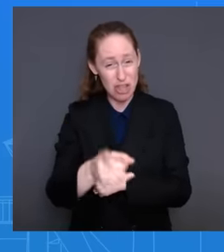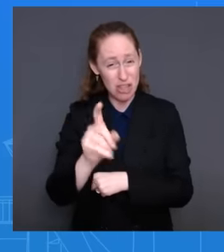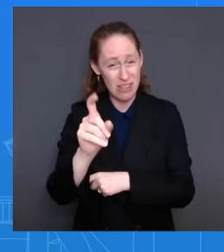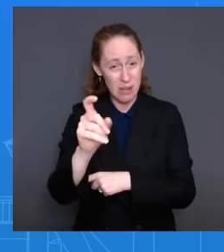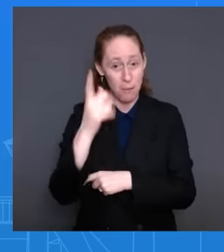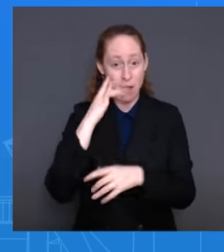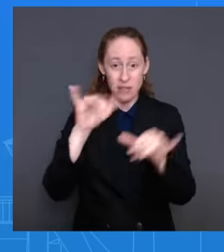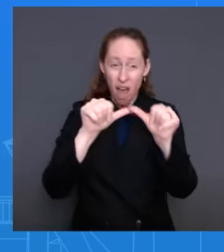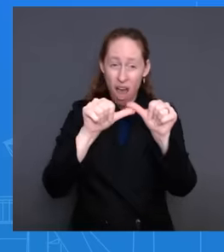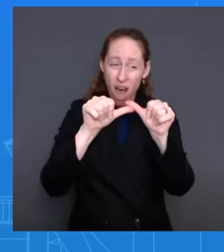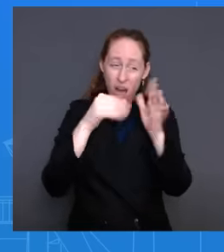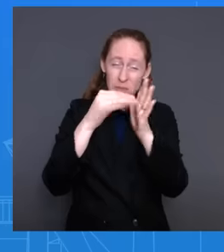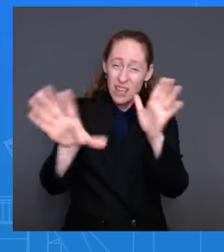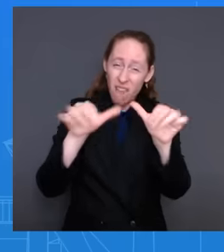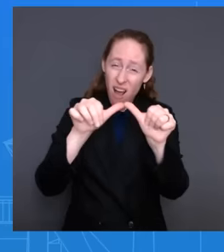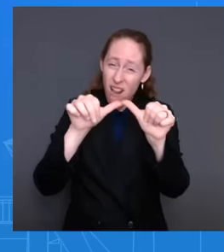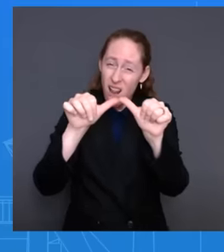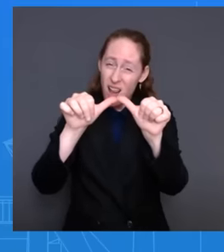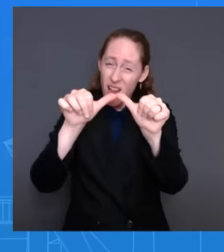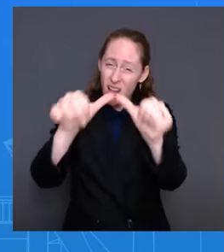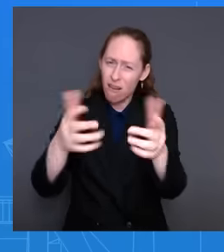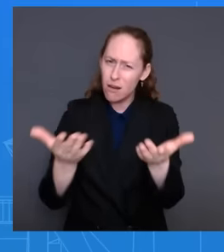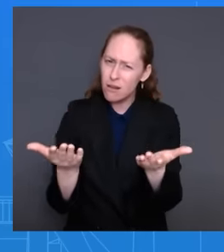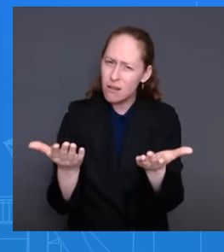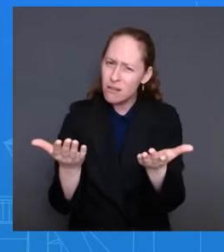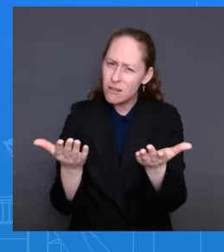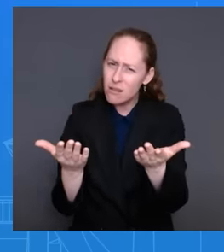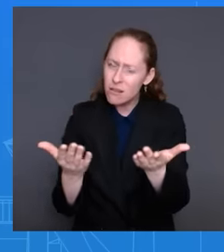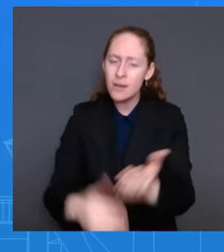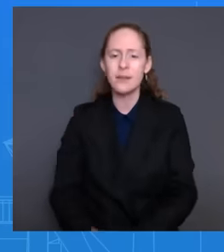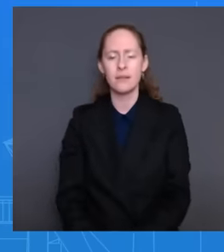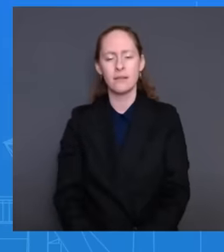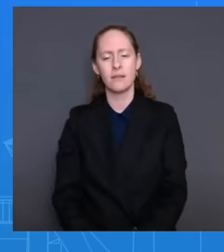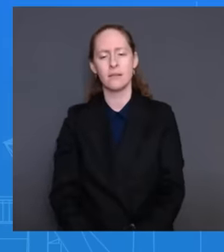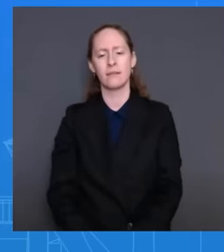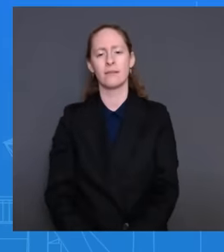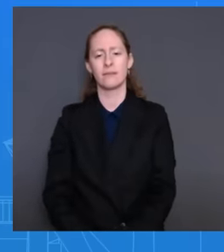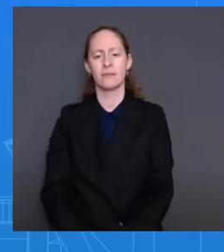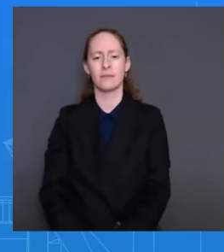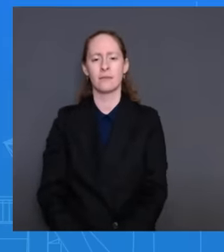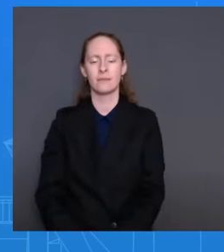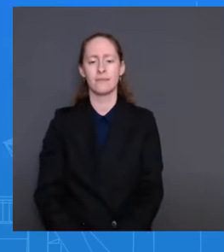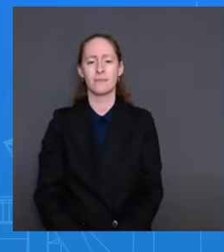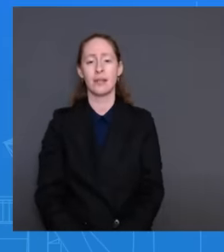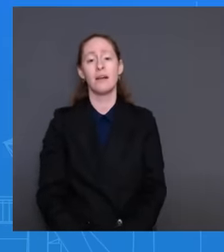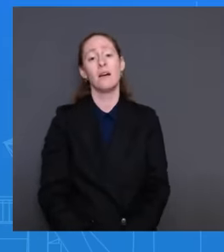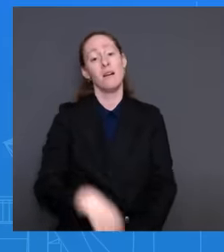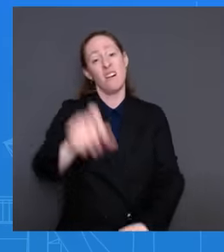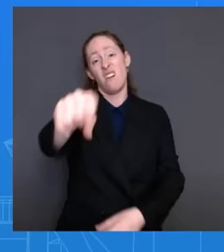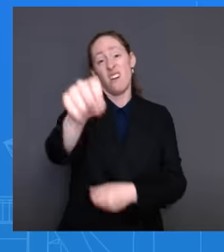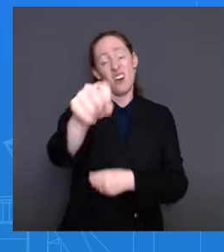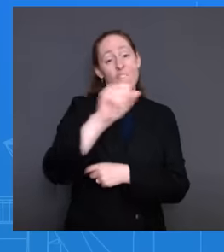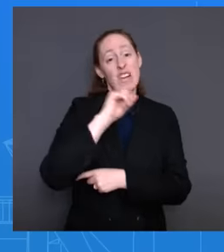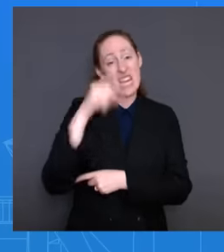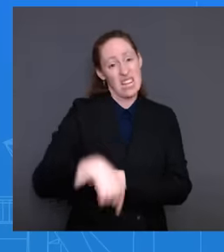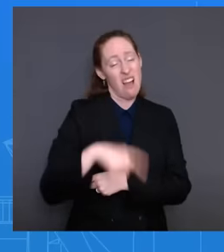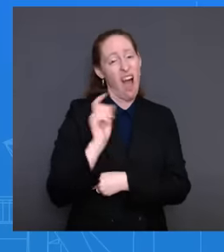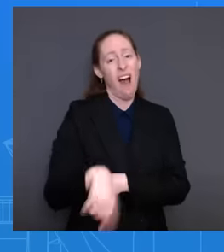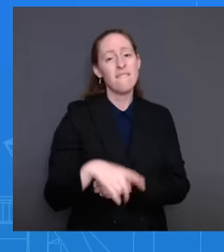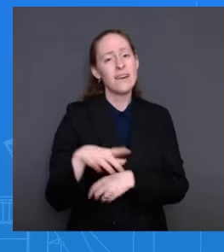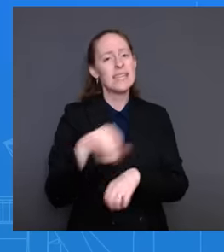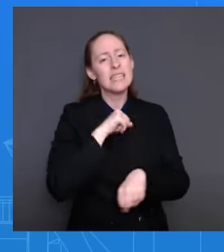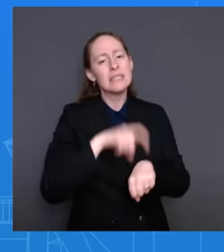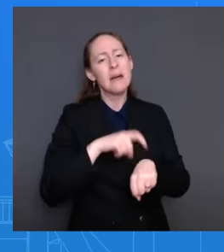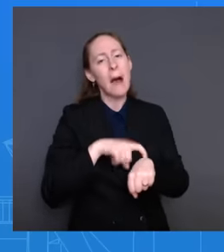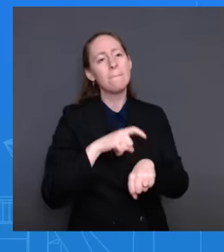recovery period, historic in many ways. And so I think that our focus right now is on what is the right